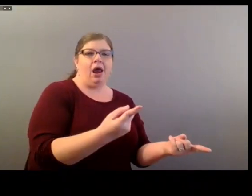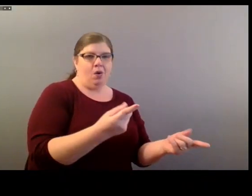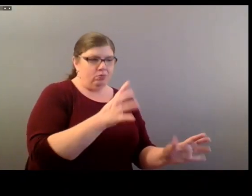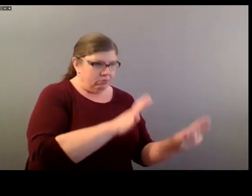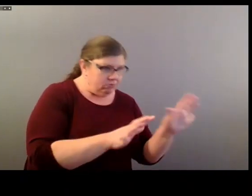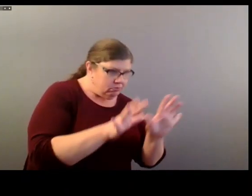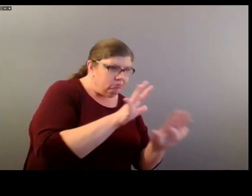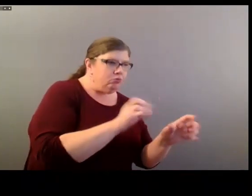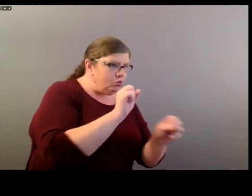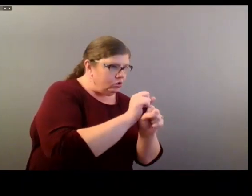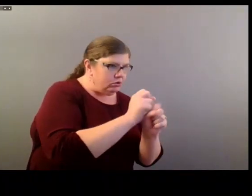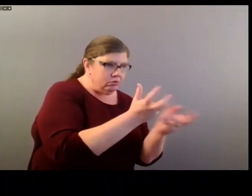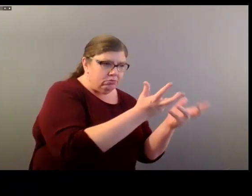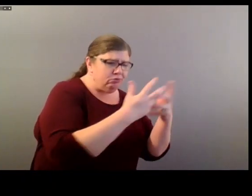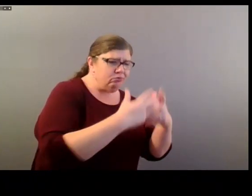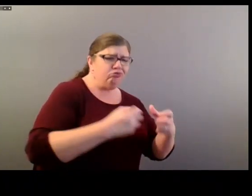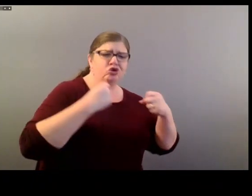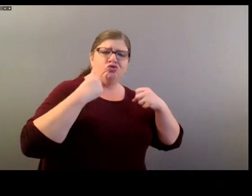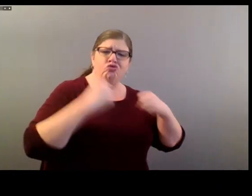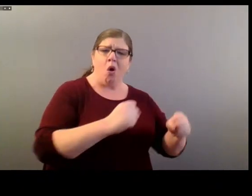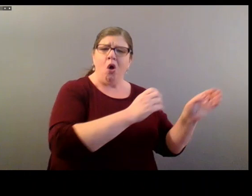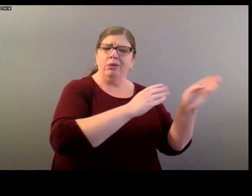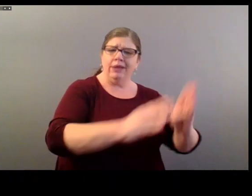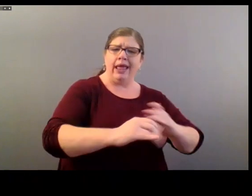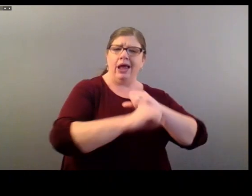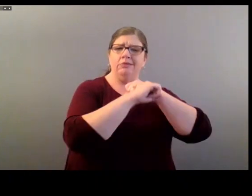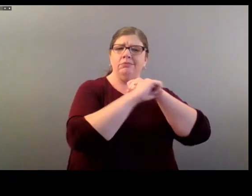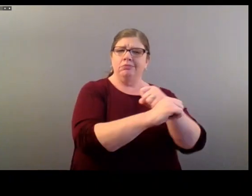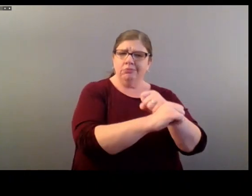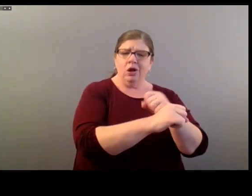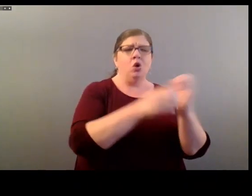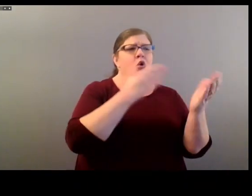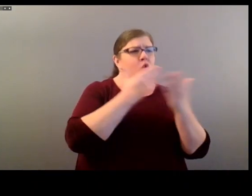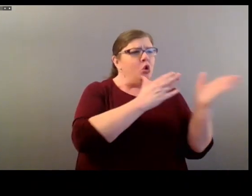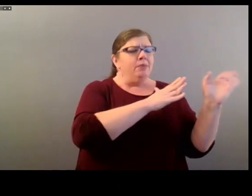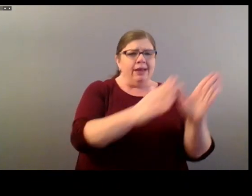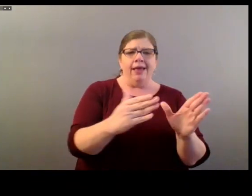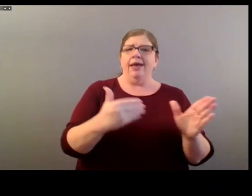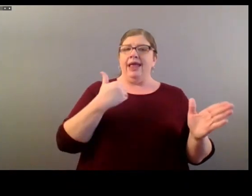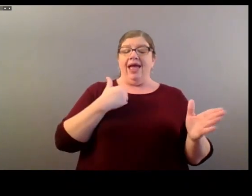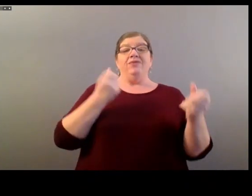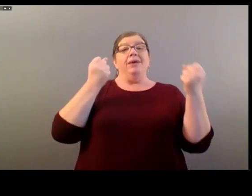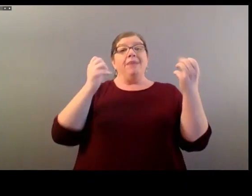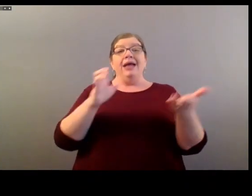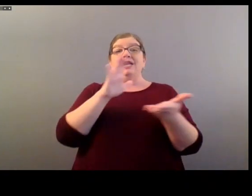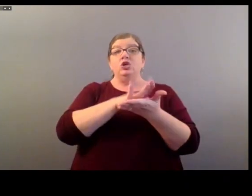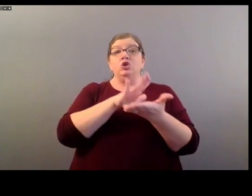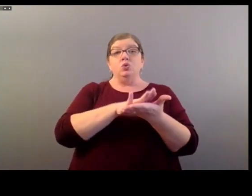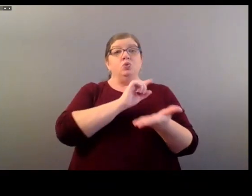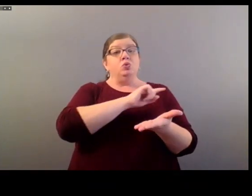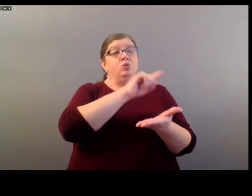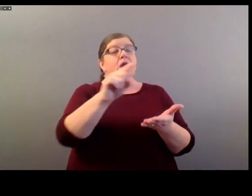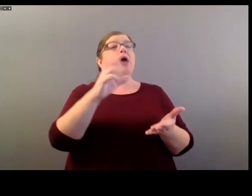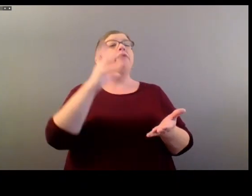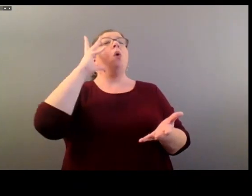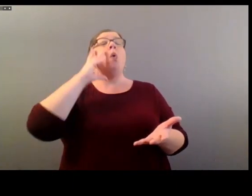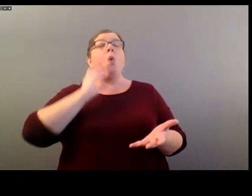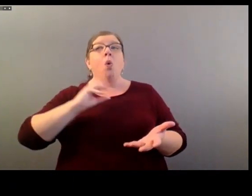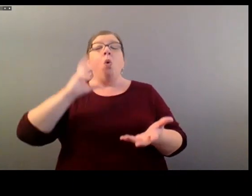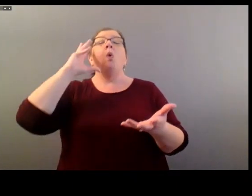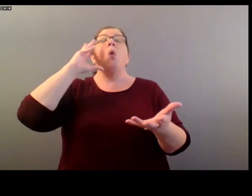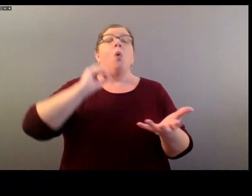they are very robust. They have a really good plan in place. A lot of the schools have gained a lot of experience with